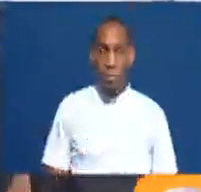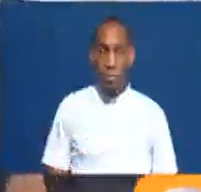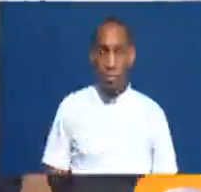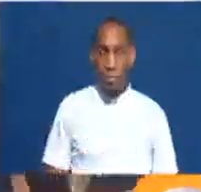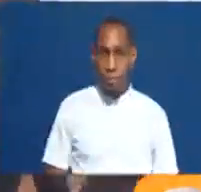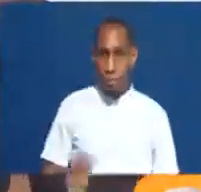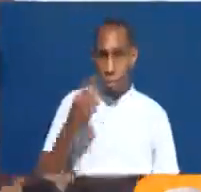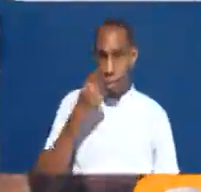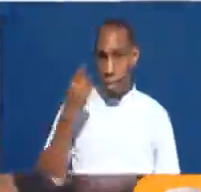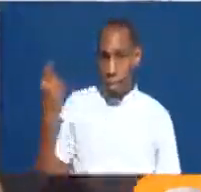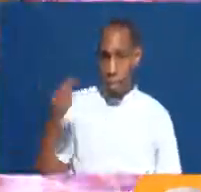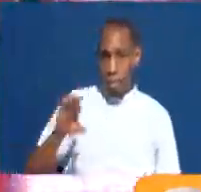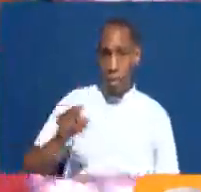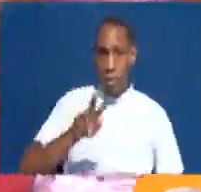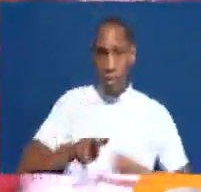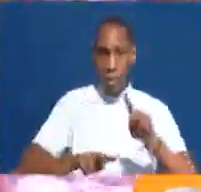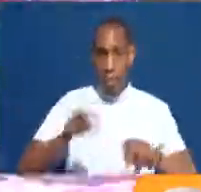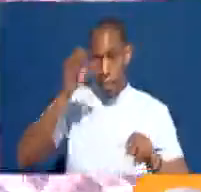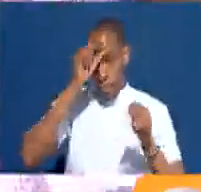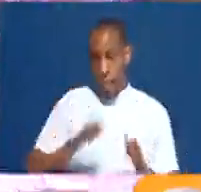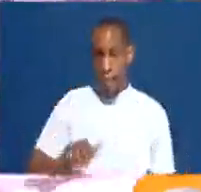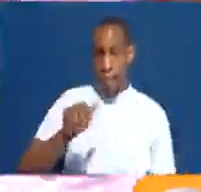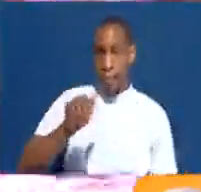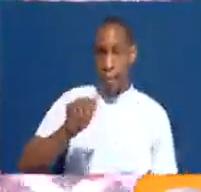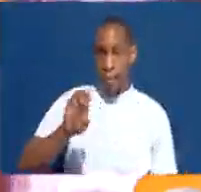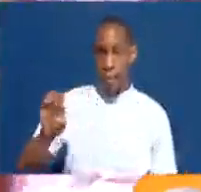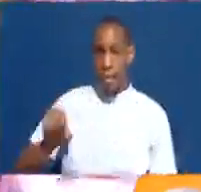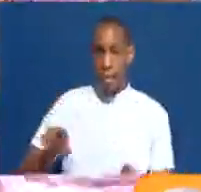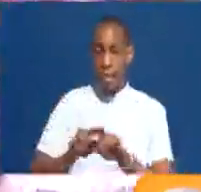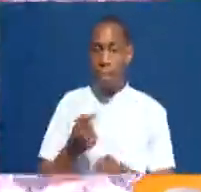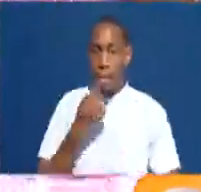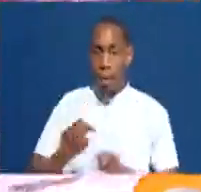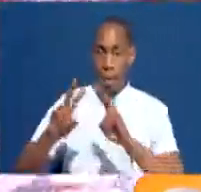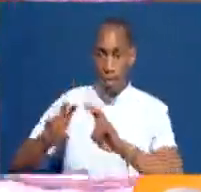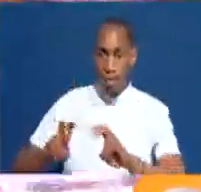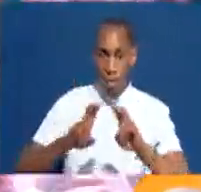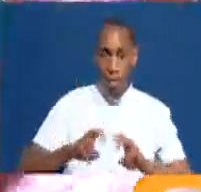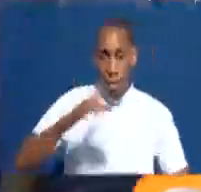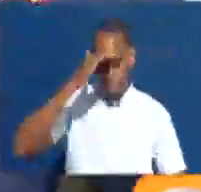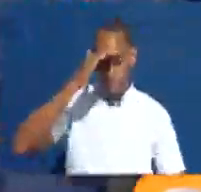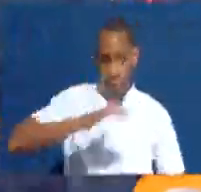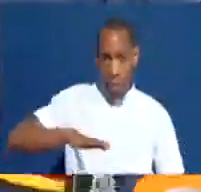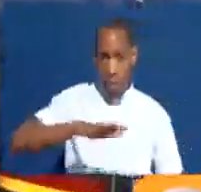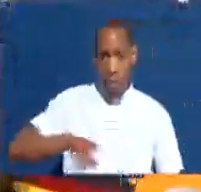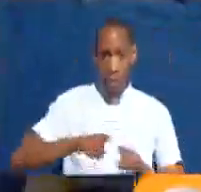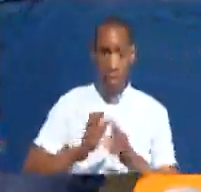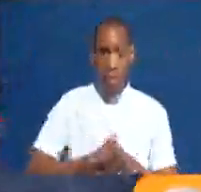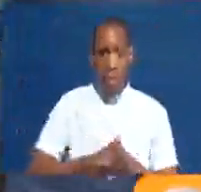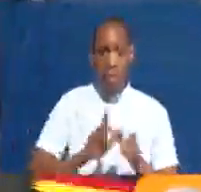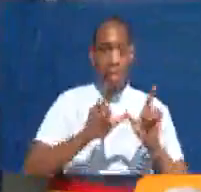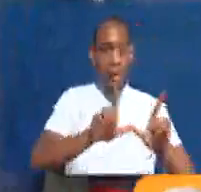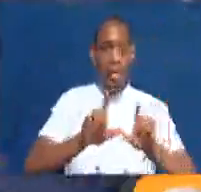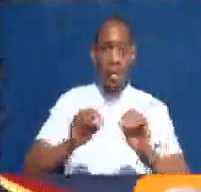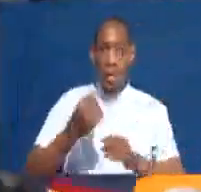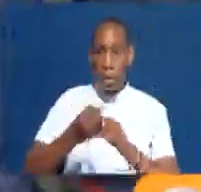Katika kaunti ya Kirinyaga, gavana Anne Waiguru pia aliamrisha msako dhidi ya vilabu ambavyo havijalipa leseni